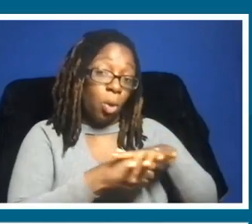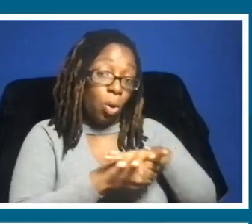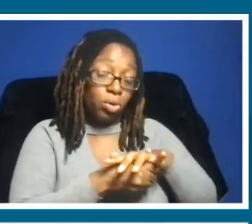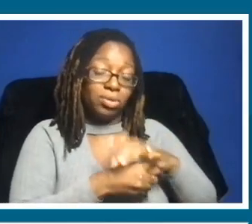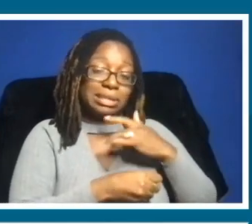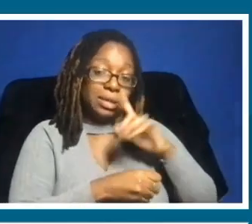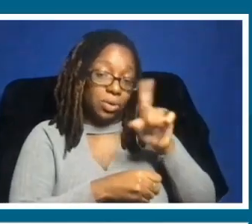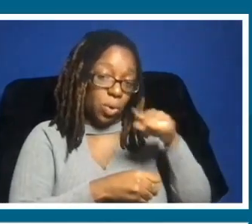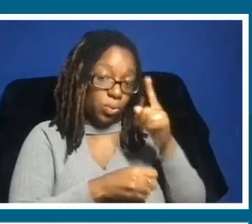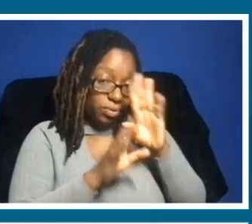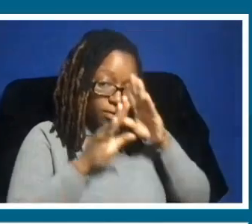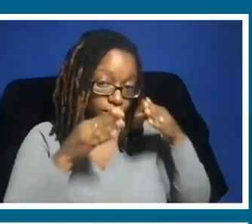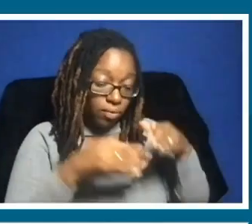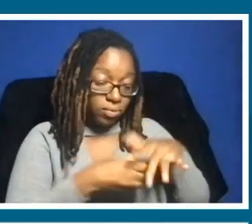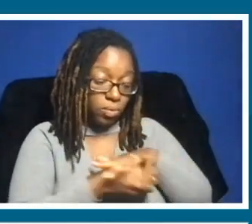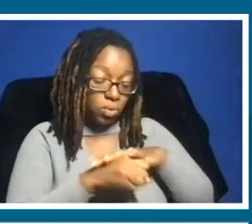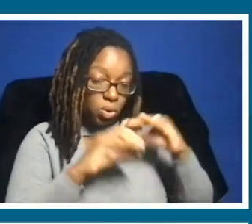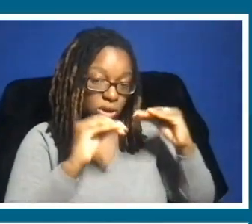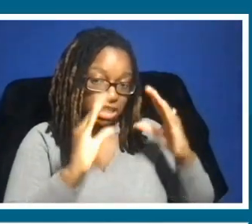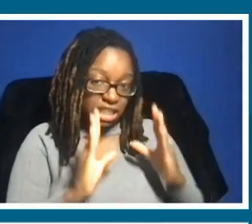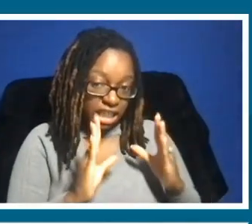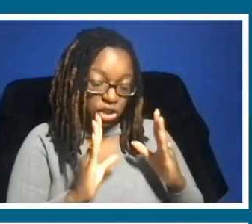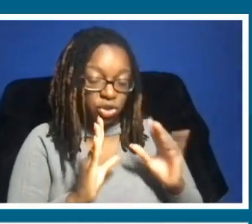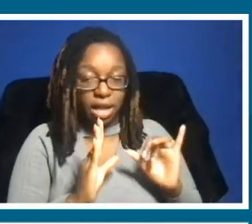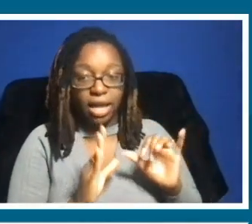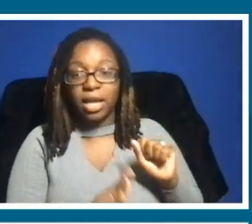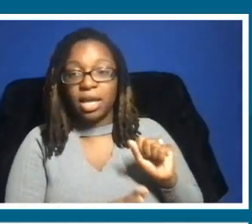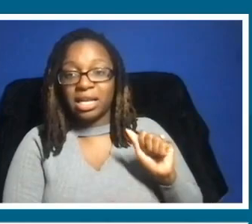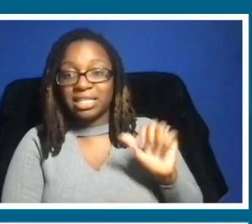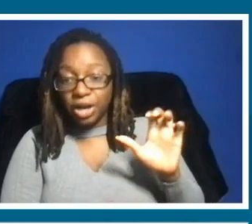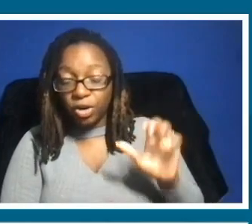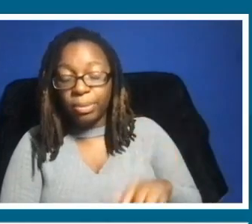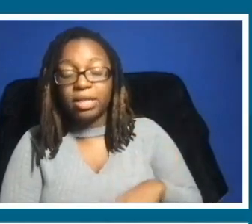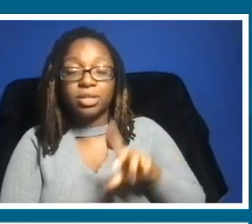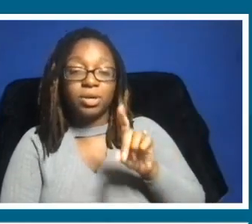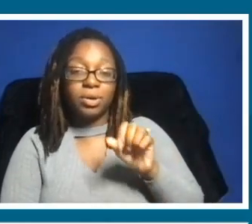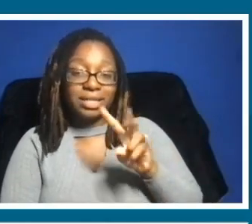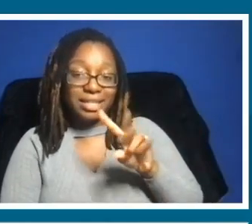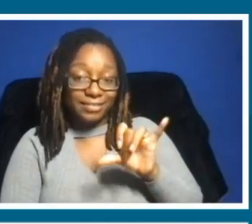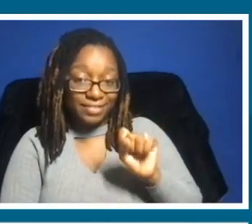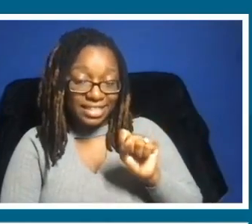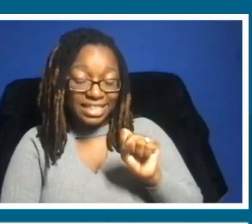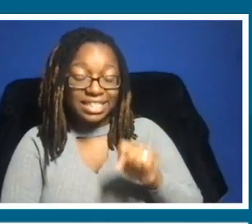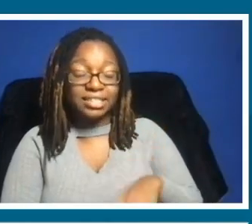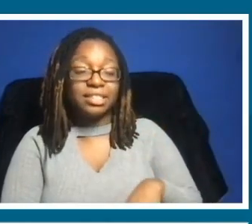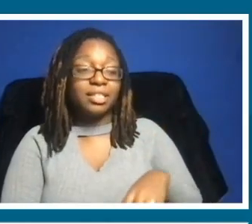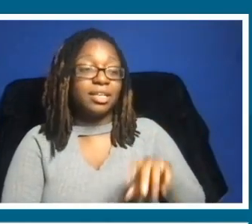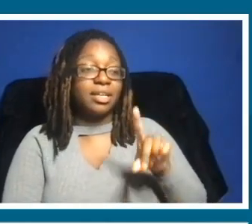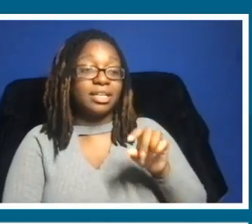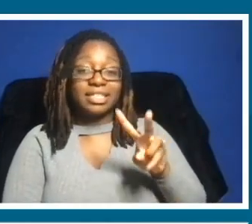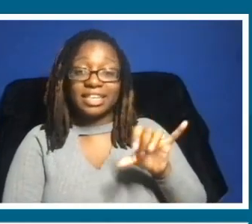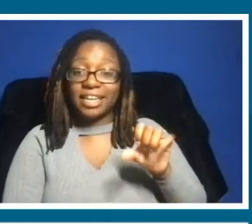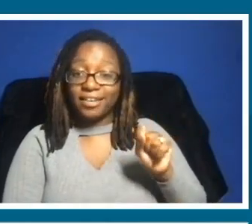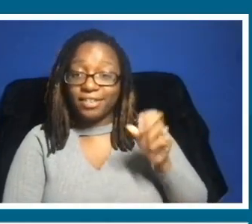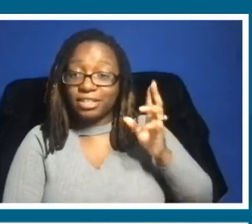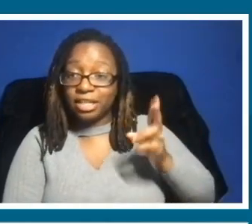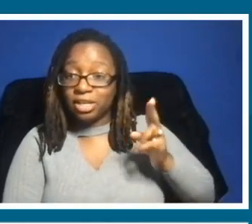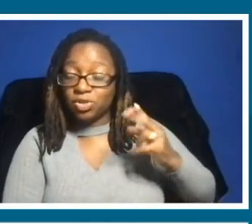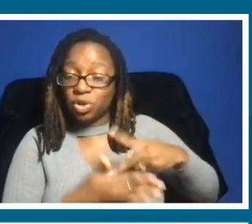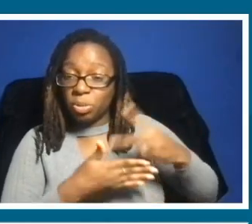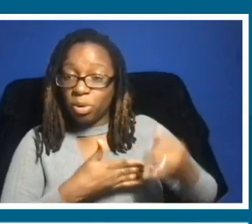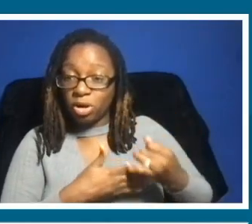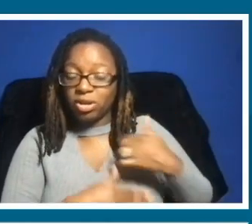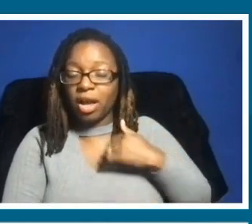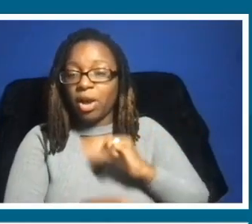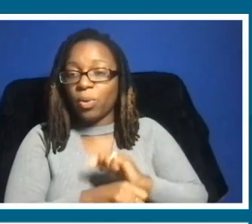teachers in the area of Sacramento and Davis, the Davis History Project. I work for the statewide office.